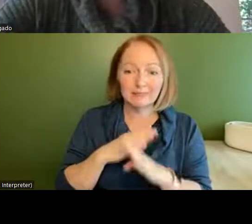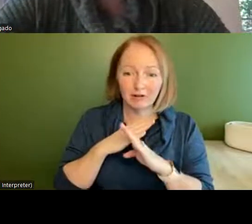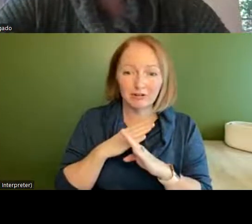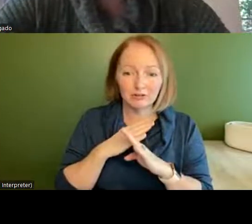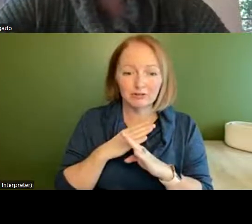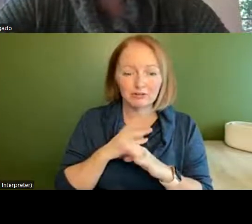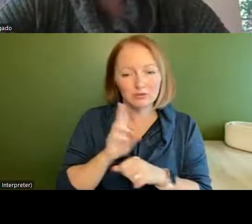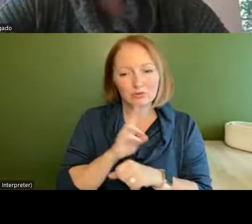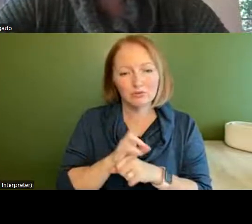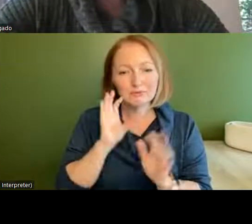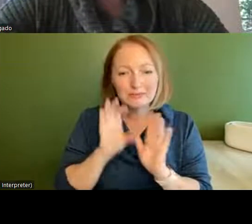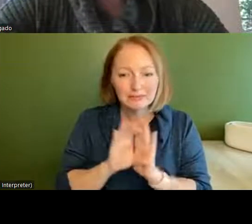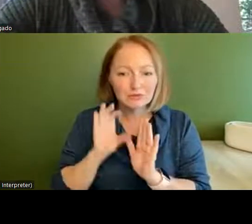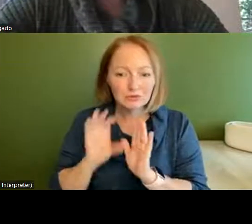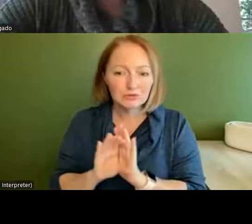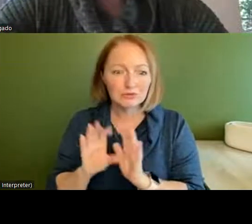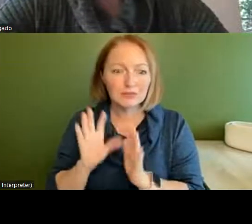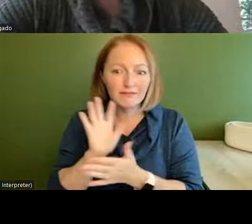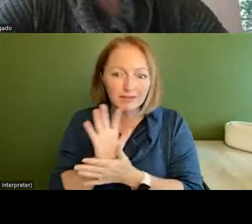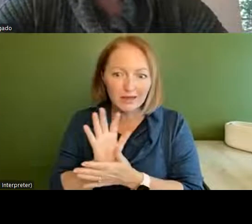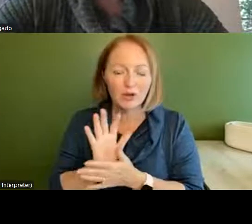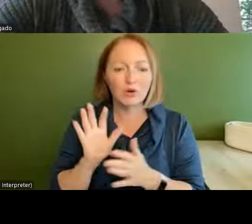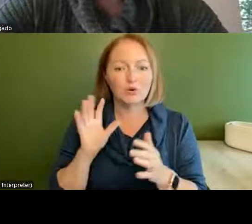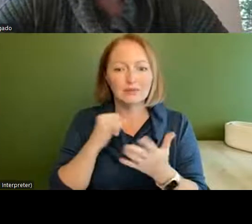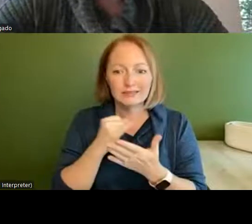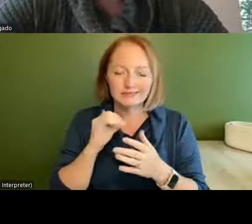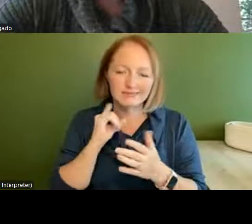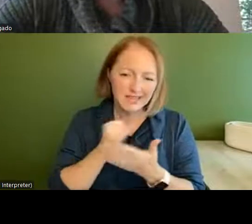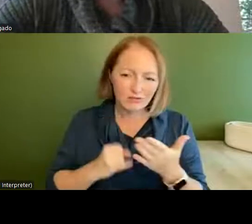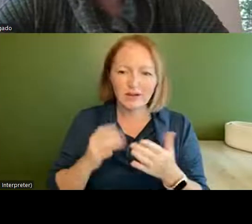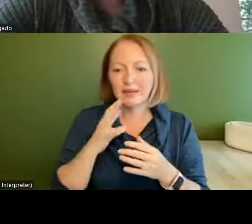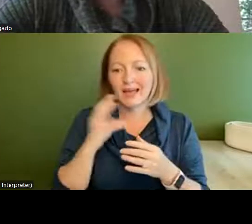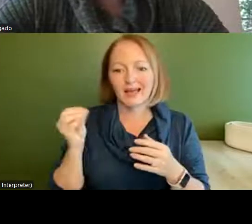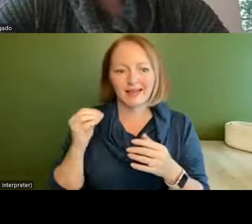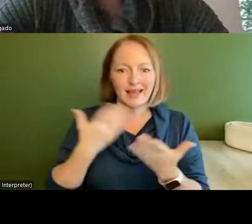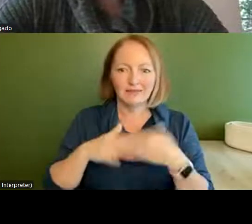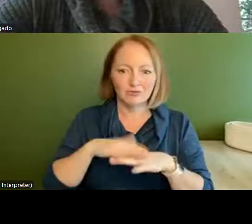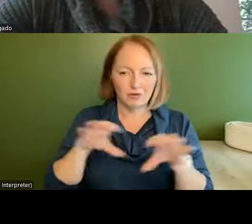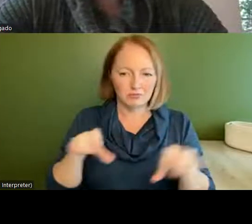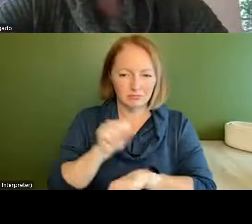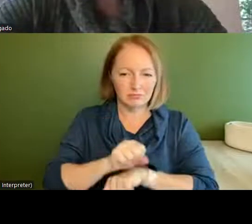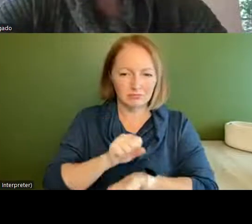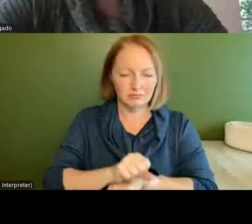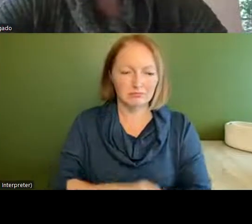to use pictures, videos, diagrams, and hands-on practice.